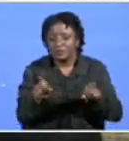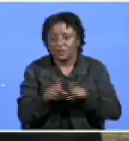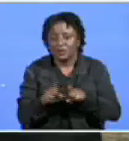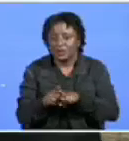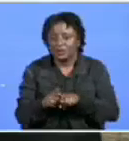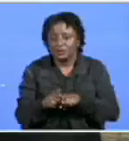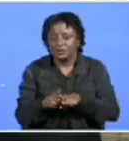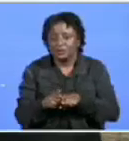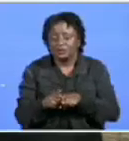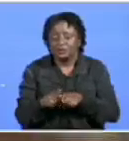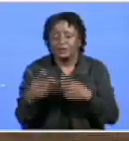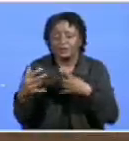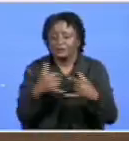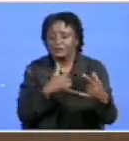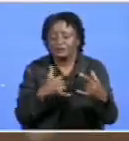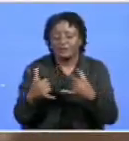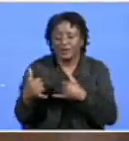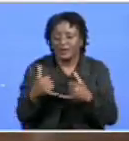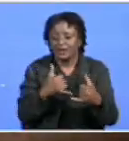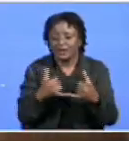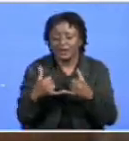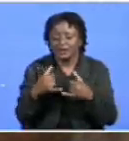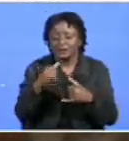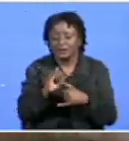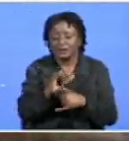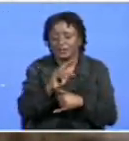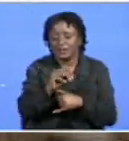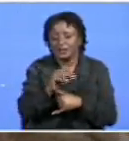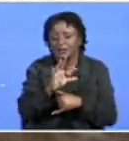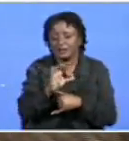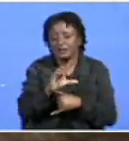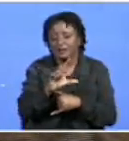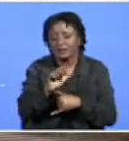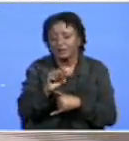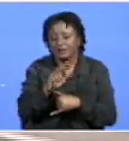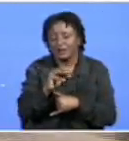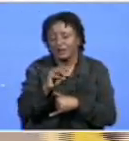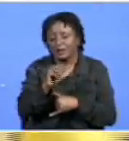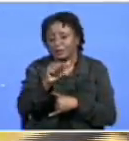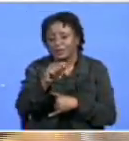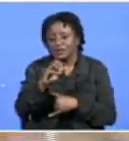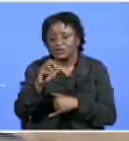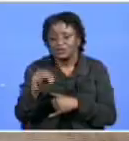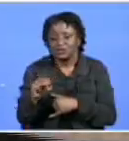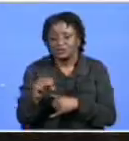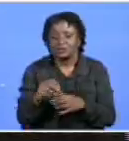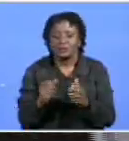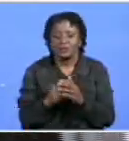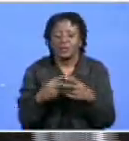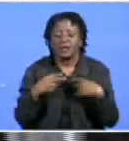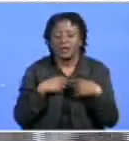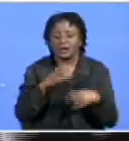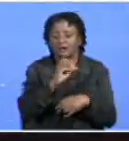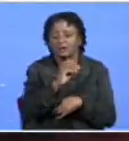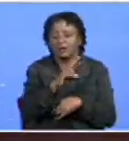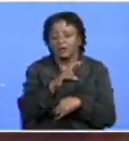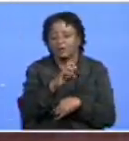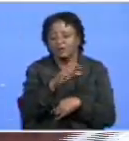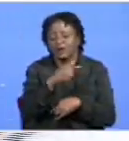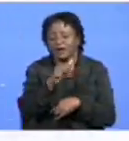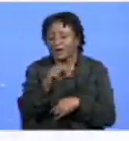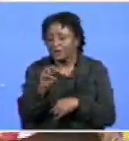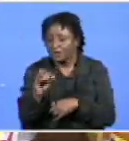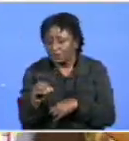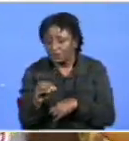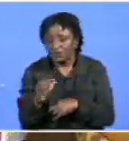fights inflammation. Oregano, which it builds the immune system, also kills viruses and bacteria.